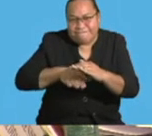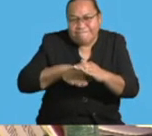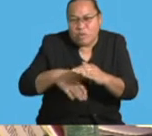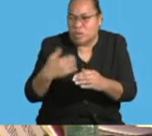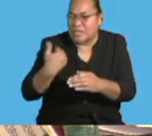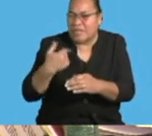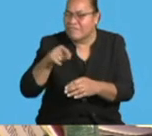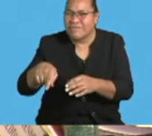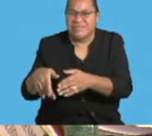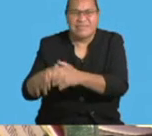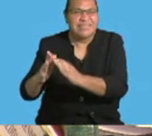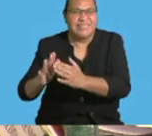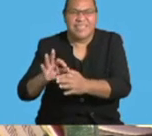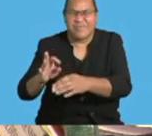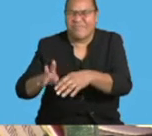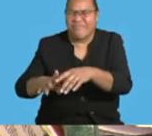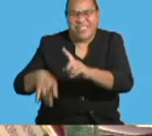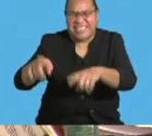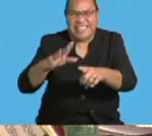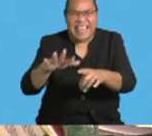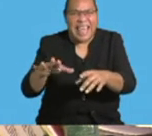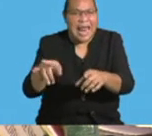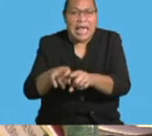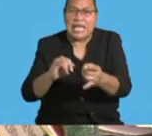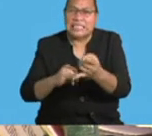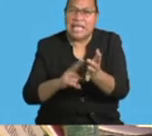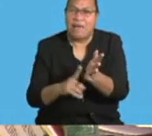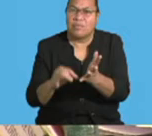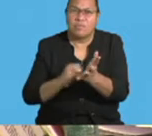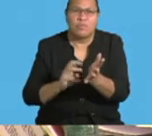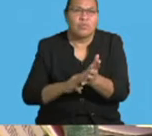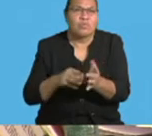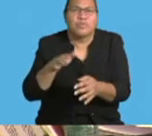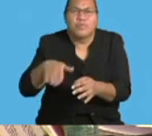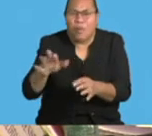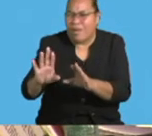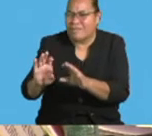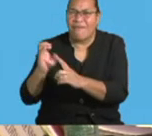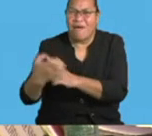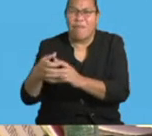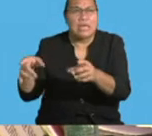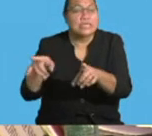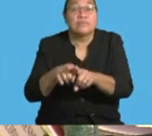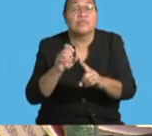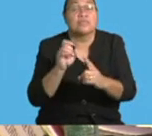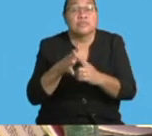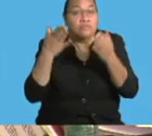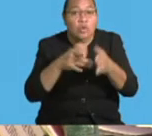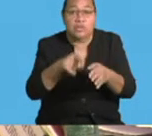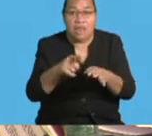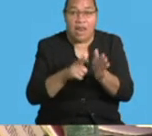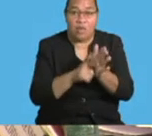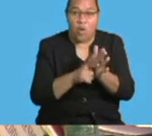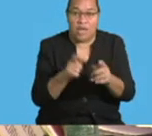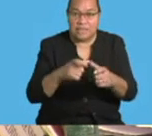settlements in improvised slum conditions in the peri-urban areas surrounding Lautoka city. This led